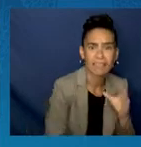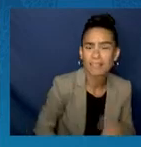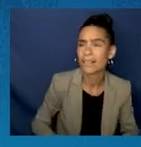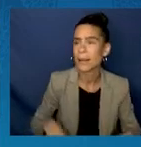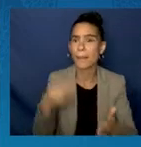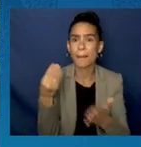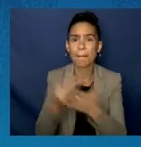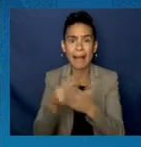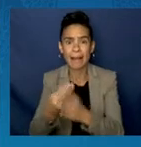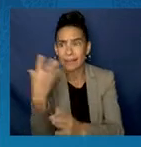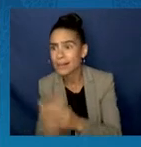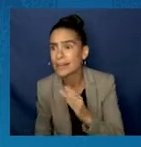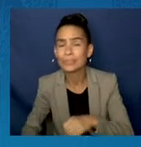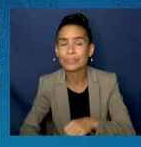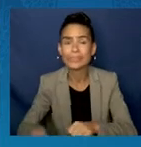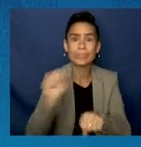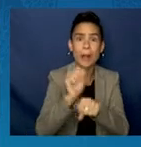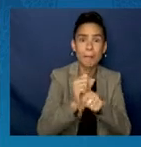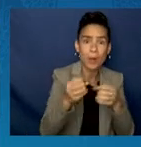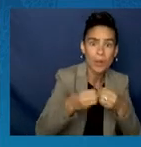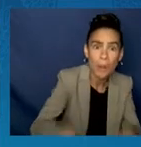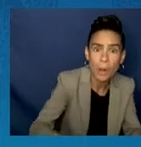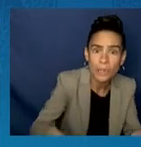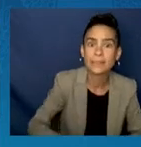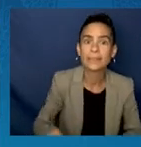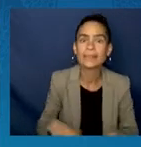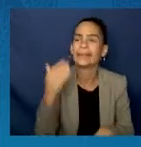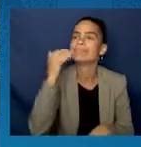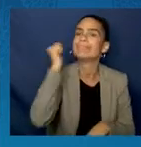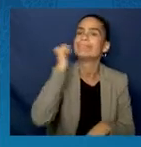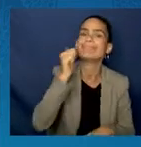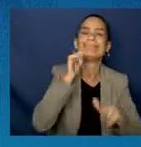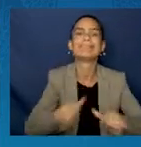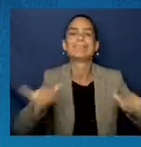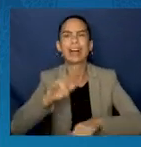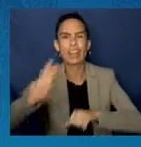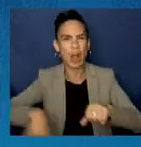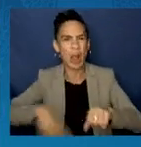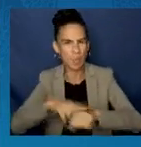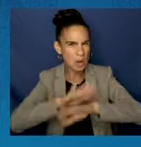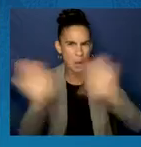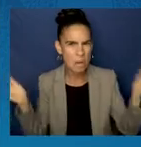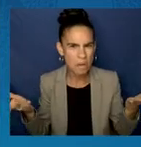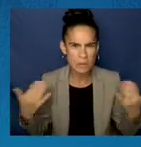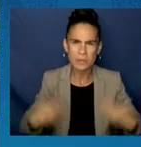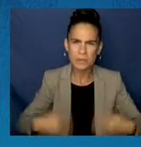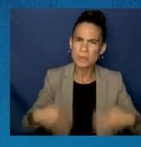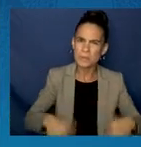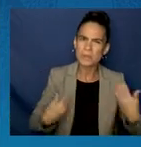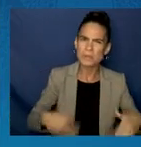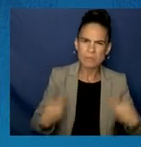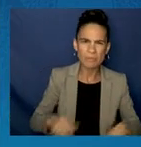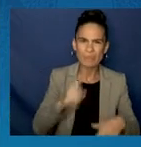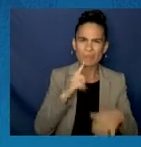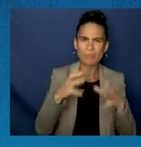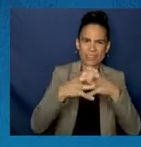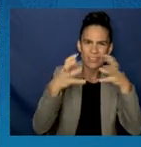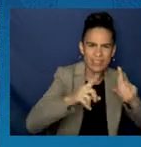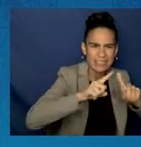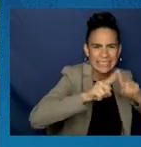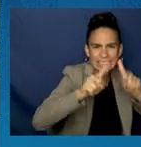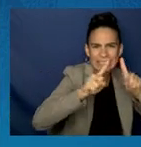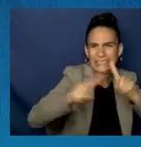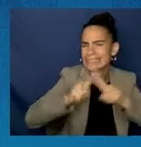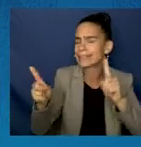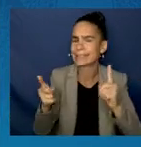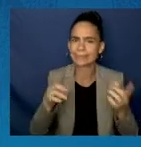this crisis, the fractures, the failures, the fissures of our system have become quite apparent.